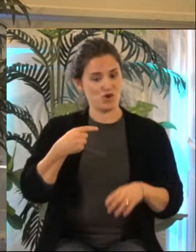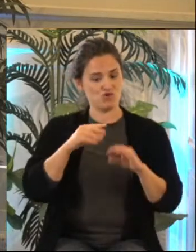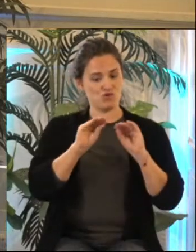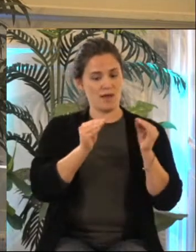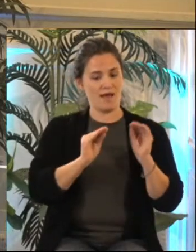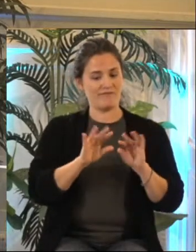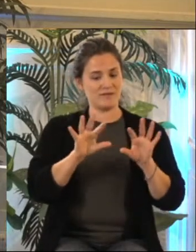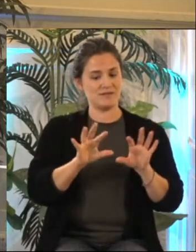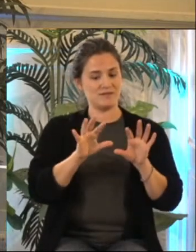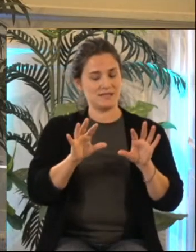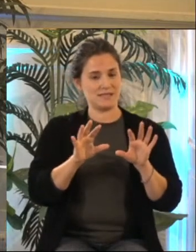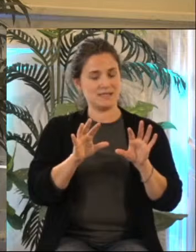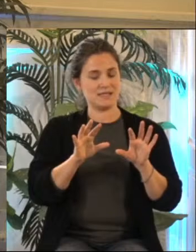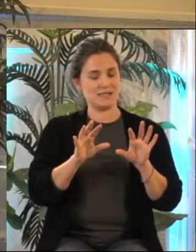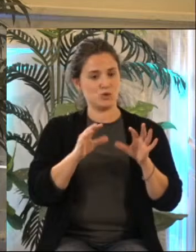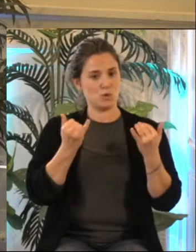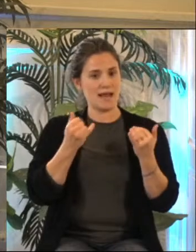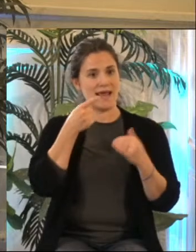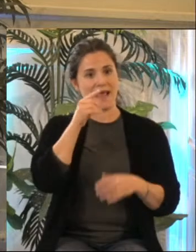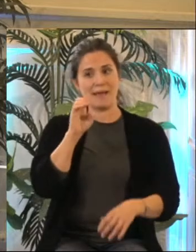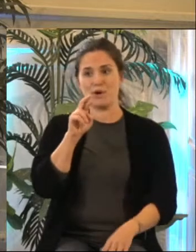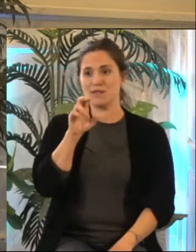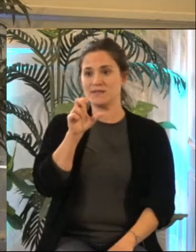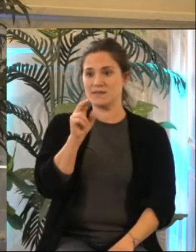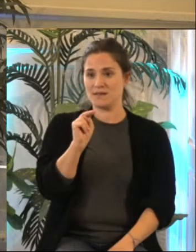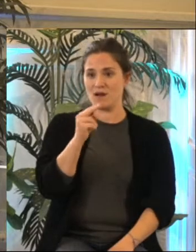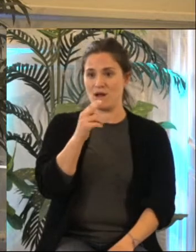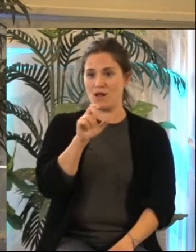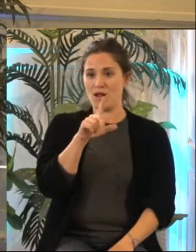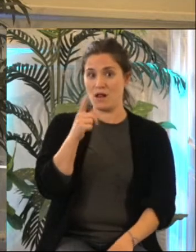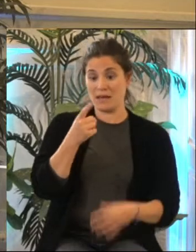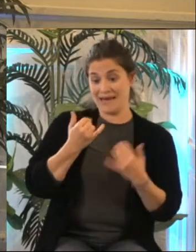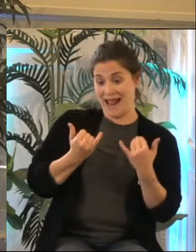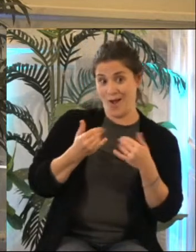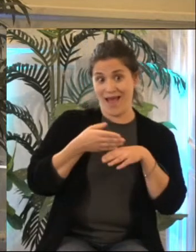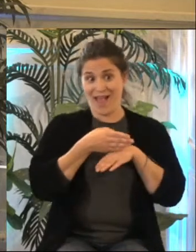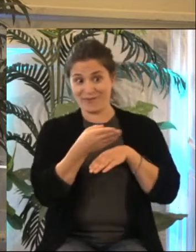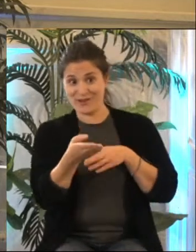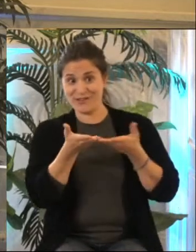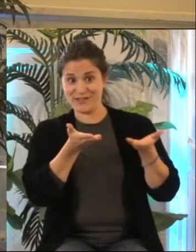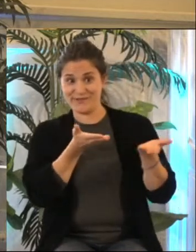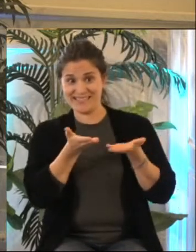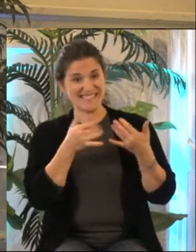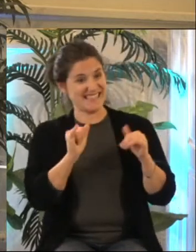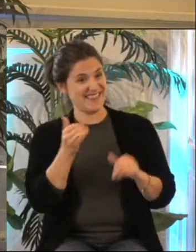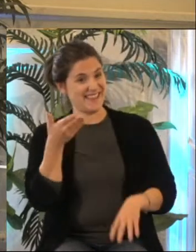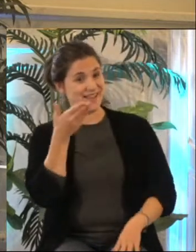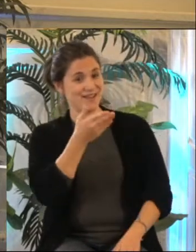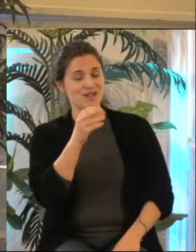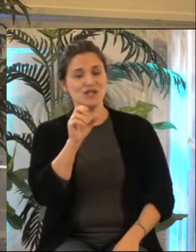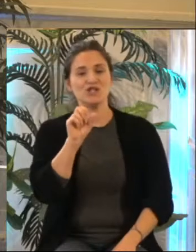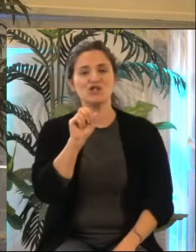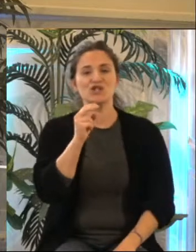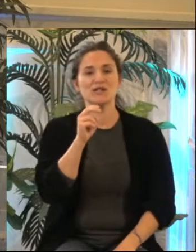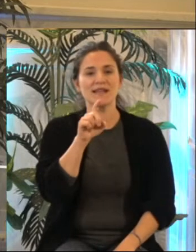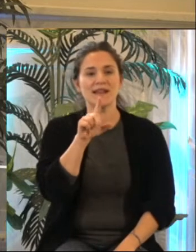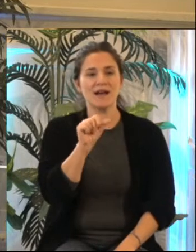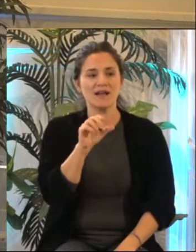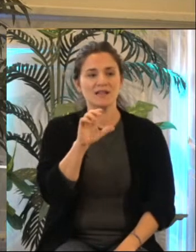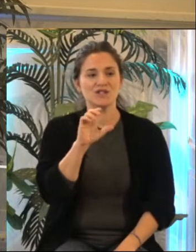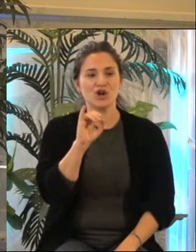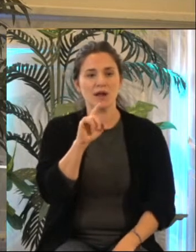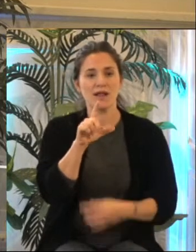Emerson Hall, before, during, after all the Sunday services. They're still there, and Sheila's Circle raises funds to